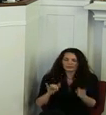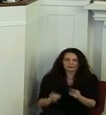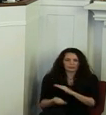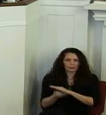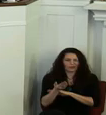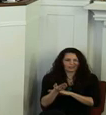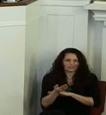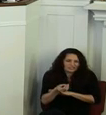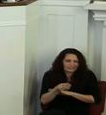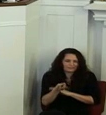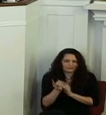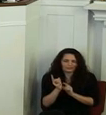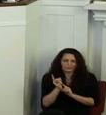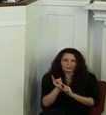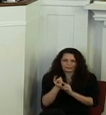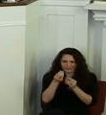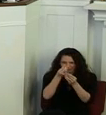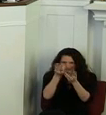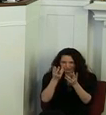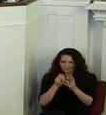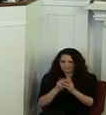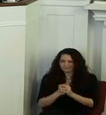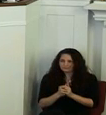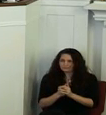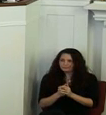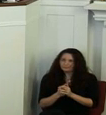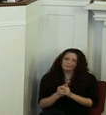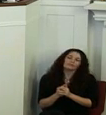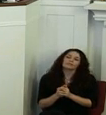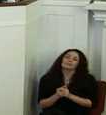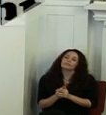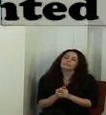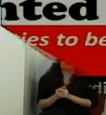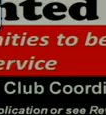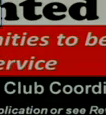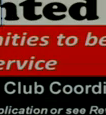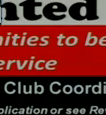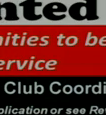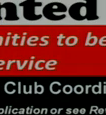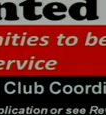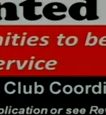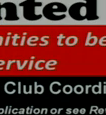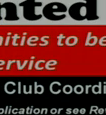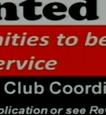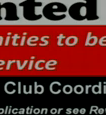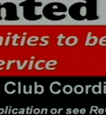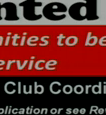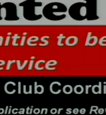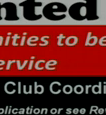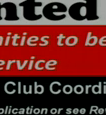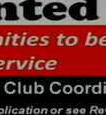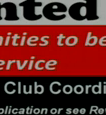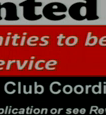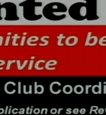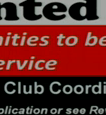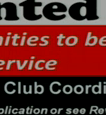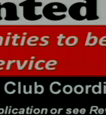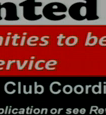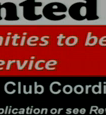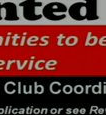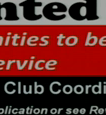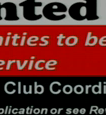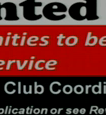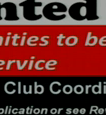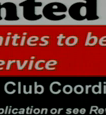take a few moments just to let you know. We are still taking applications for those of you who are called to lead our kids'